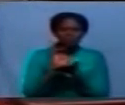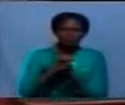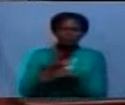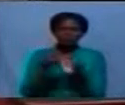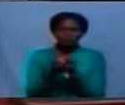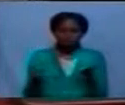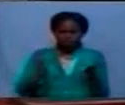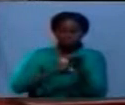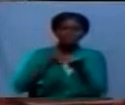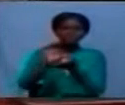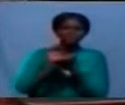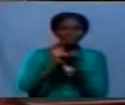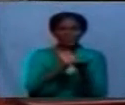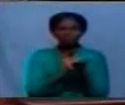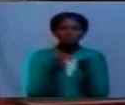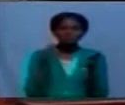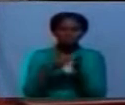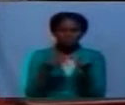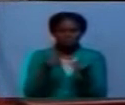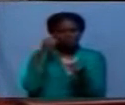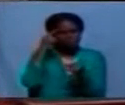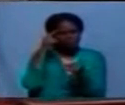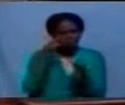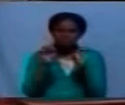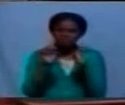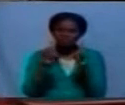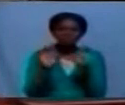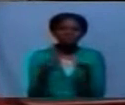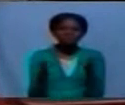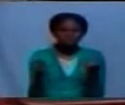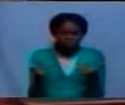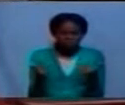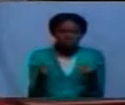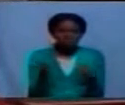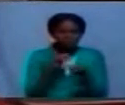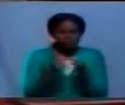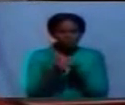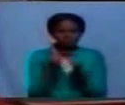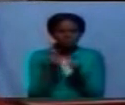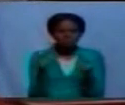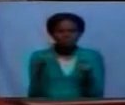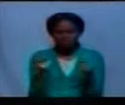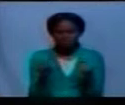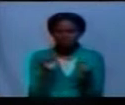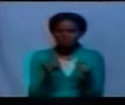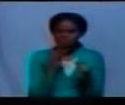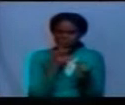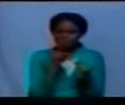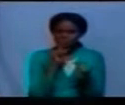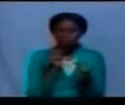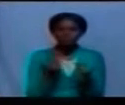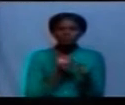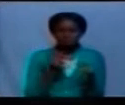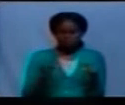debt and you start borrowing again. Do you think lack of education is really affecting the drive? Lack of education is definitely affecting the banking sector we feel